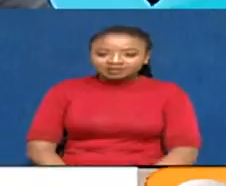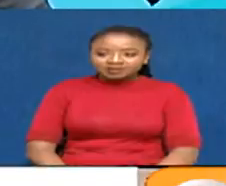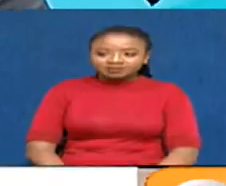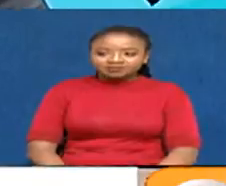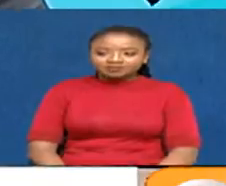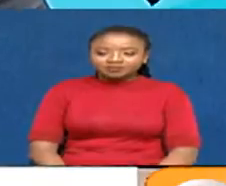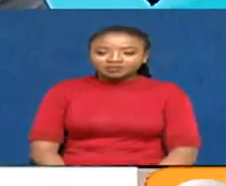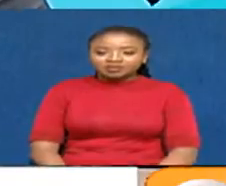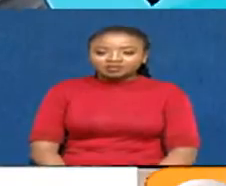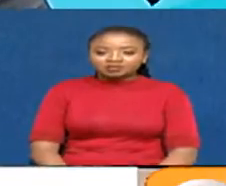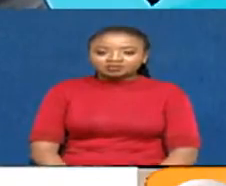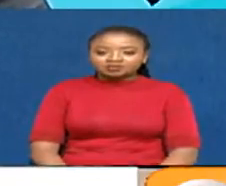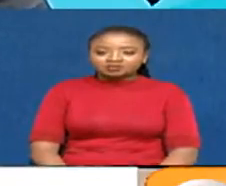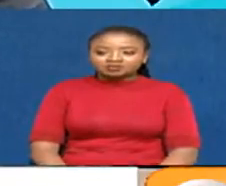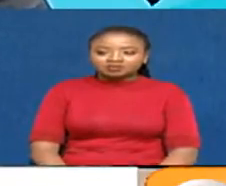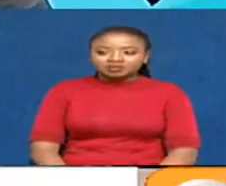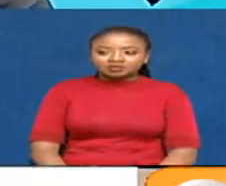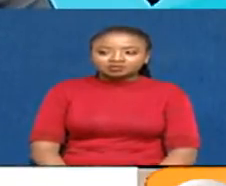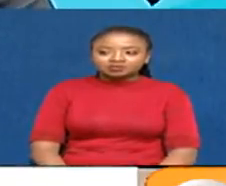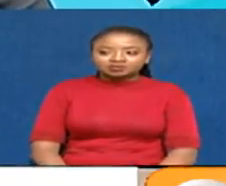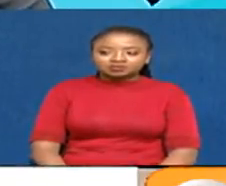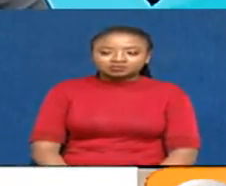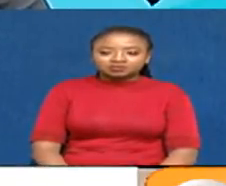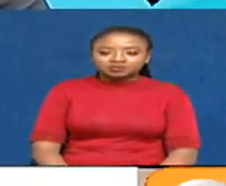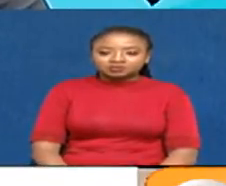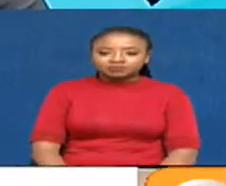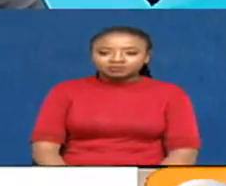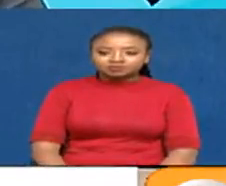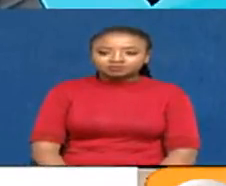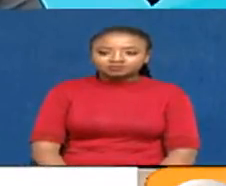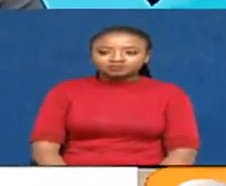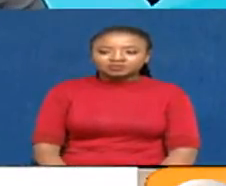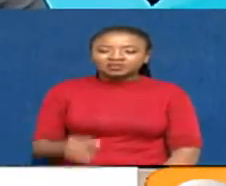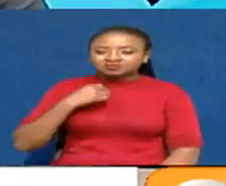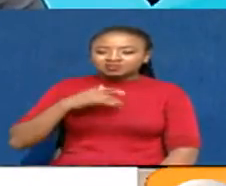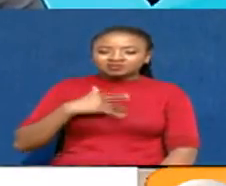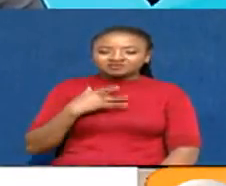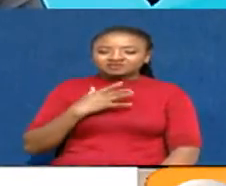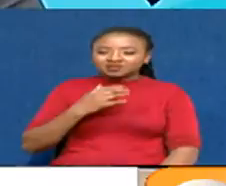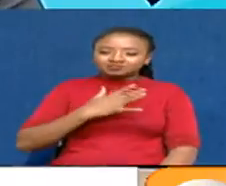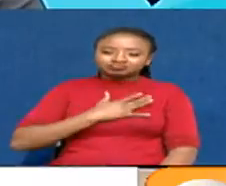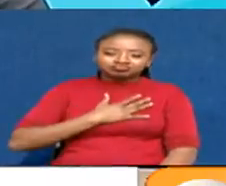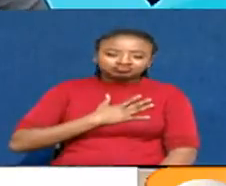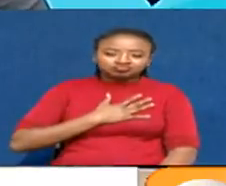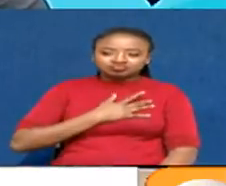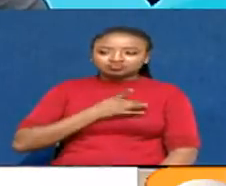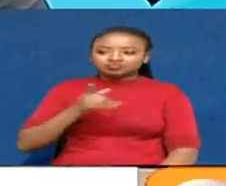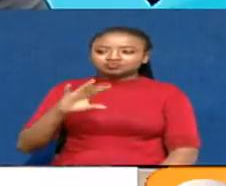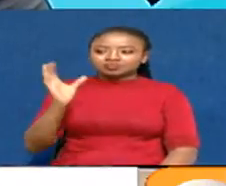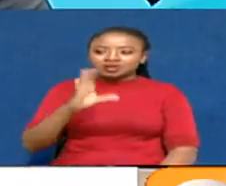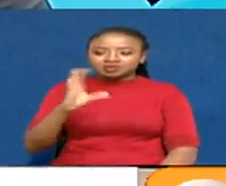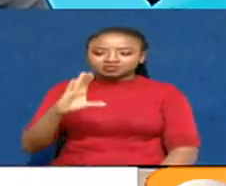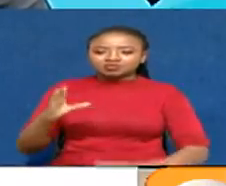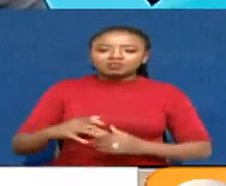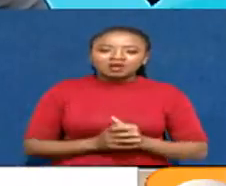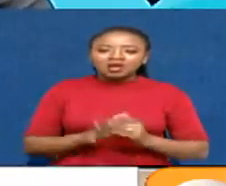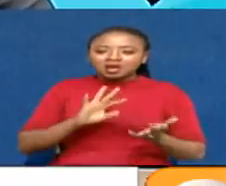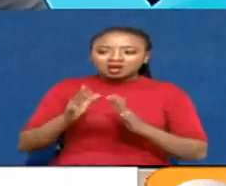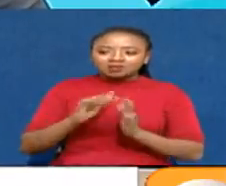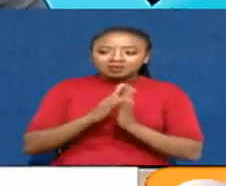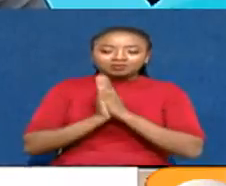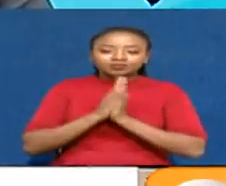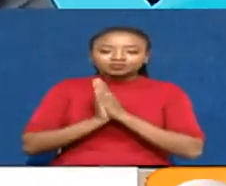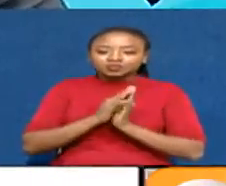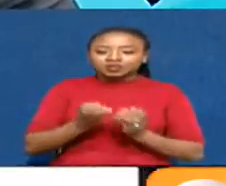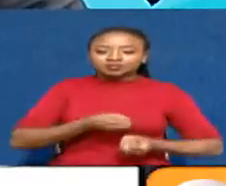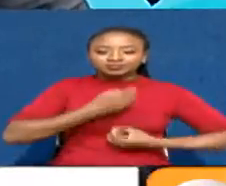I empathize with the customers because the story, as Ivan earlier alluded to and Honorable Gideon Keter has alluded